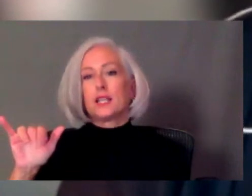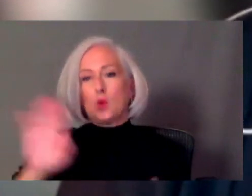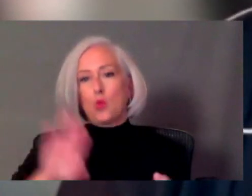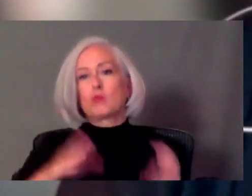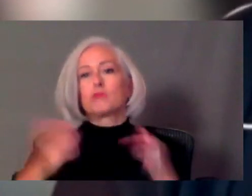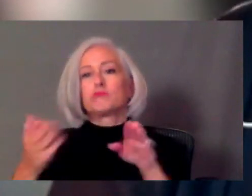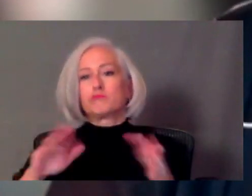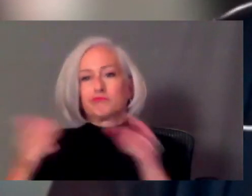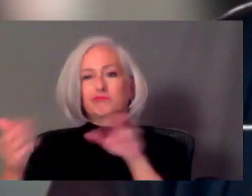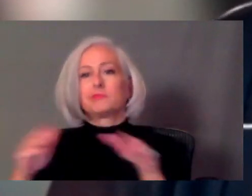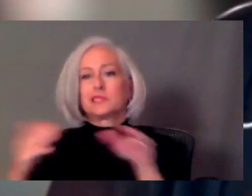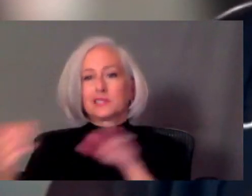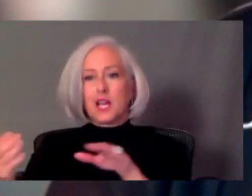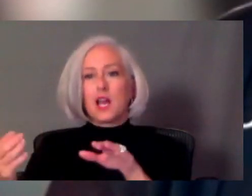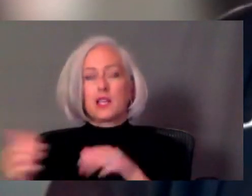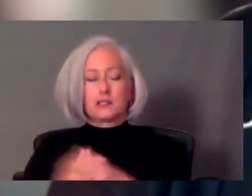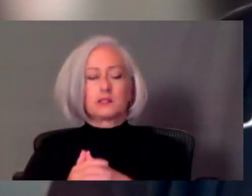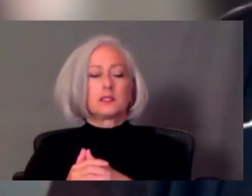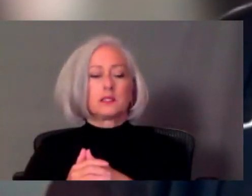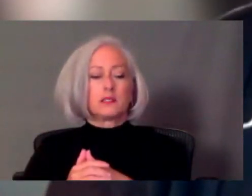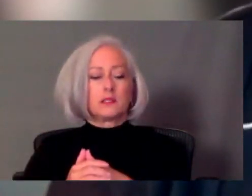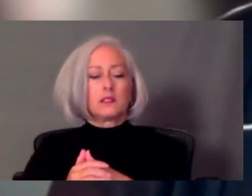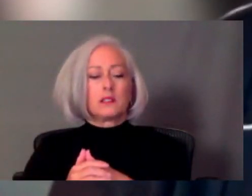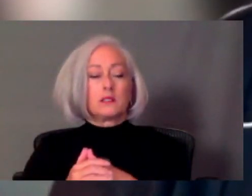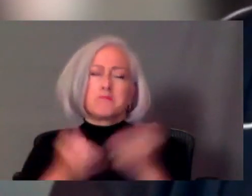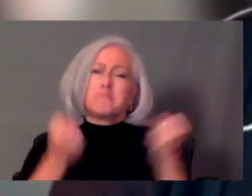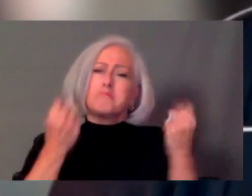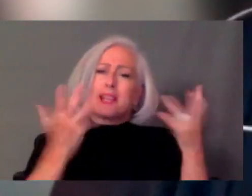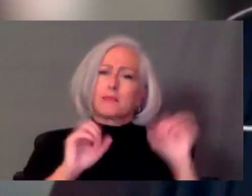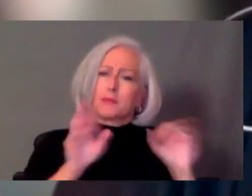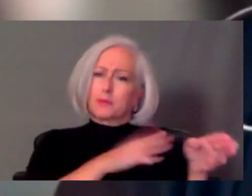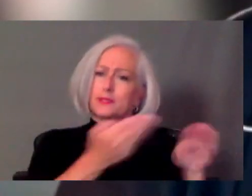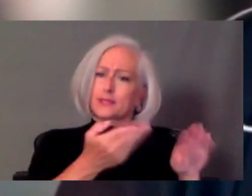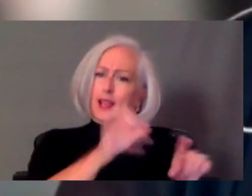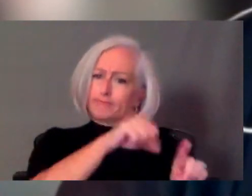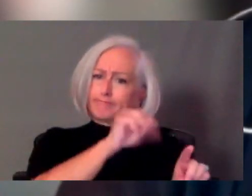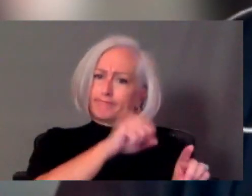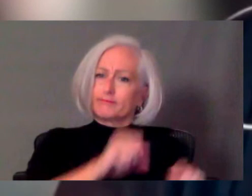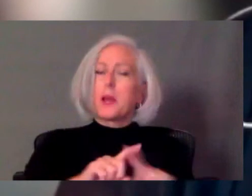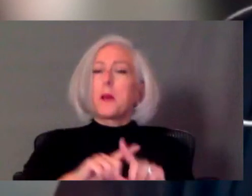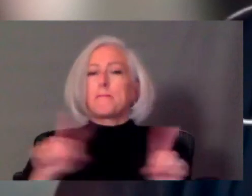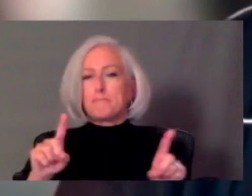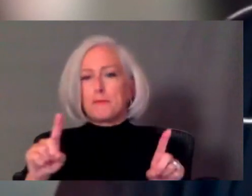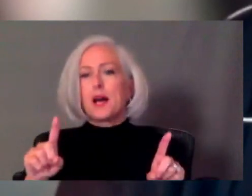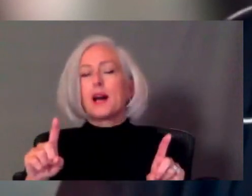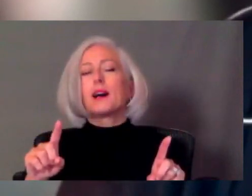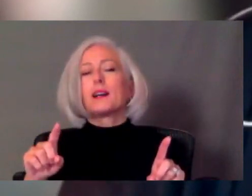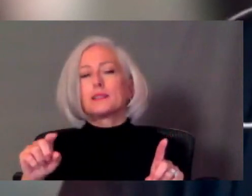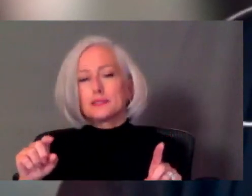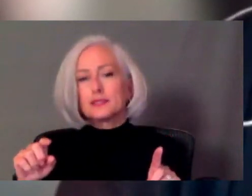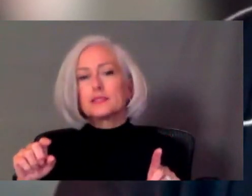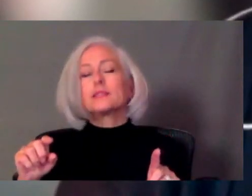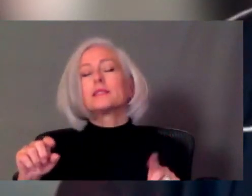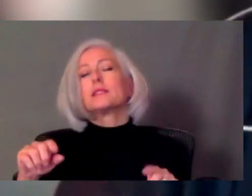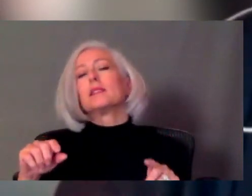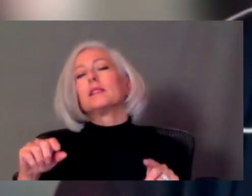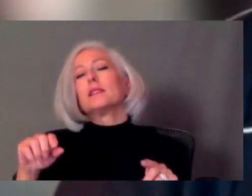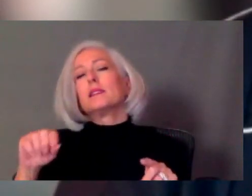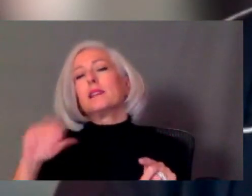I think that's important as well. I'm not embarrassed that I caught COVID. It